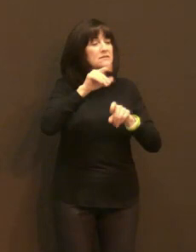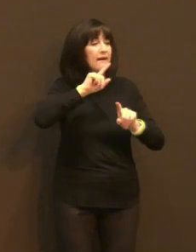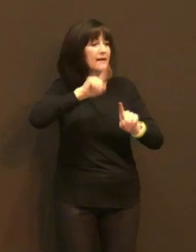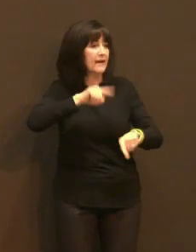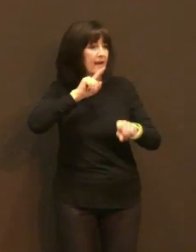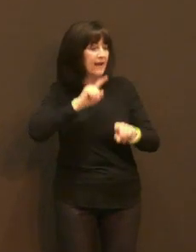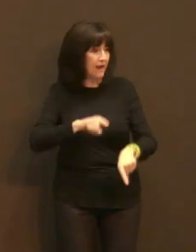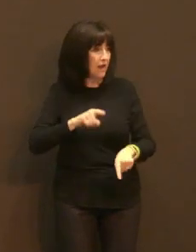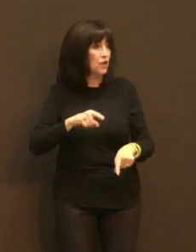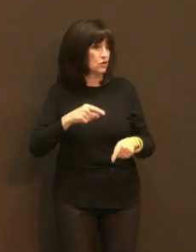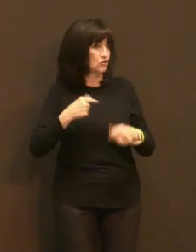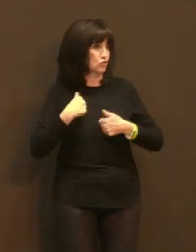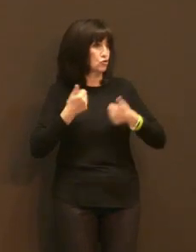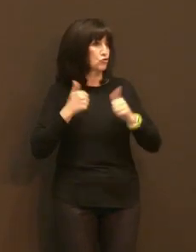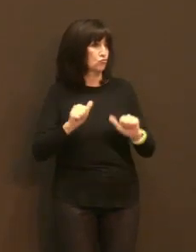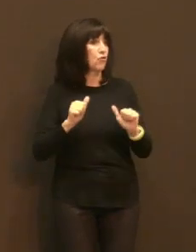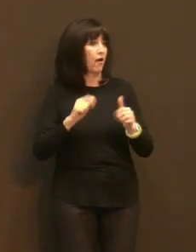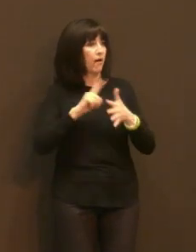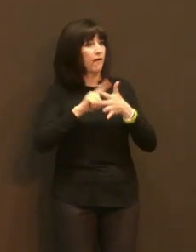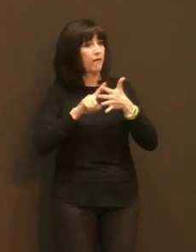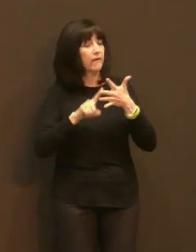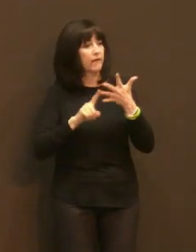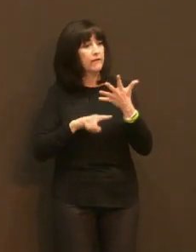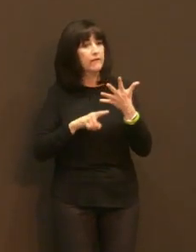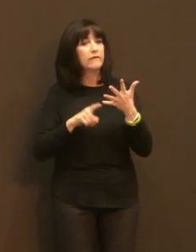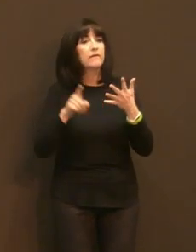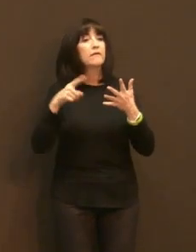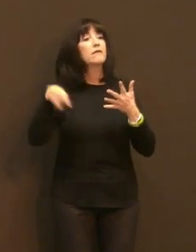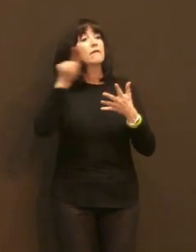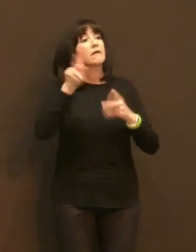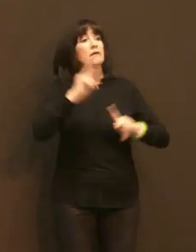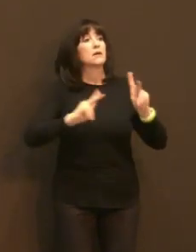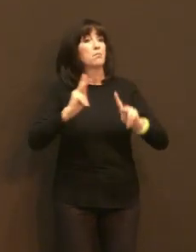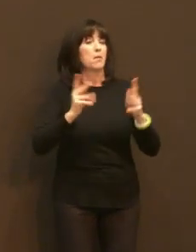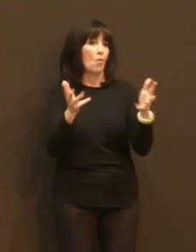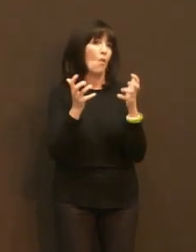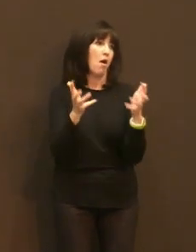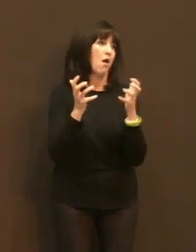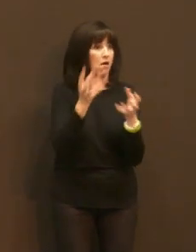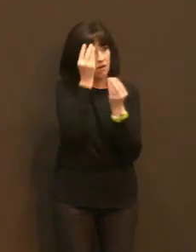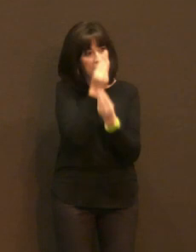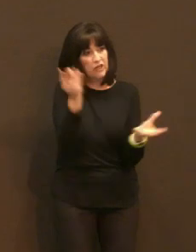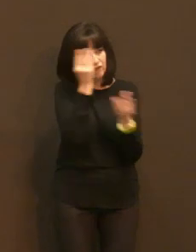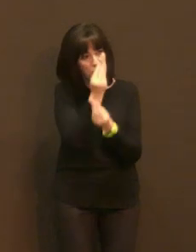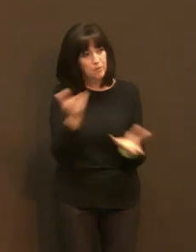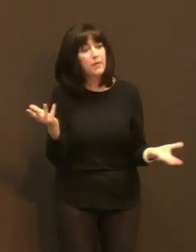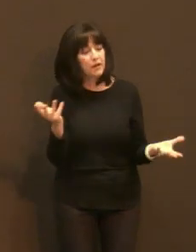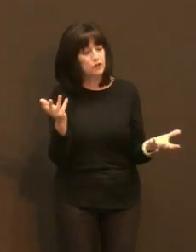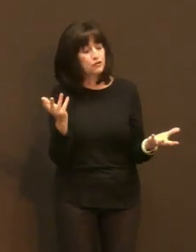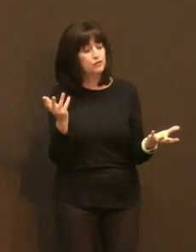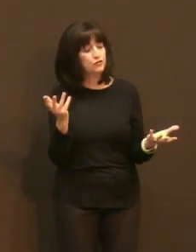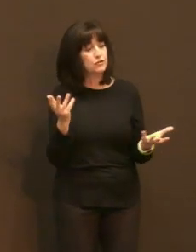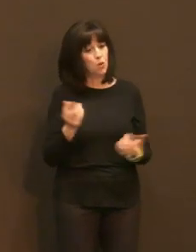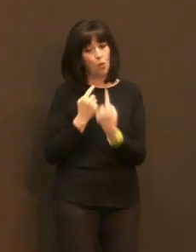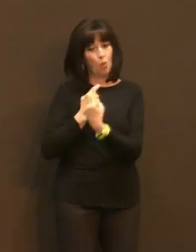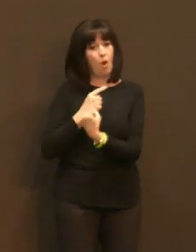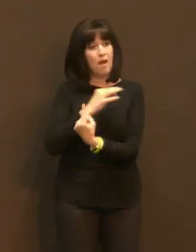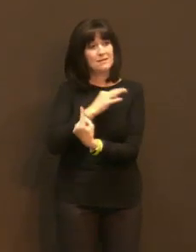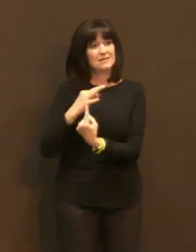a tremendous need for information out there. We have a staff person whose sole purpose is